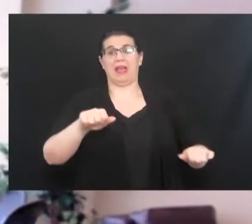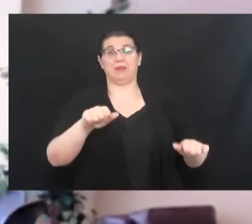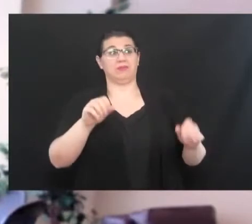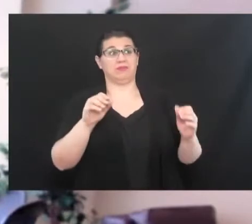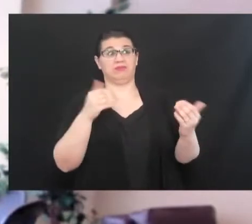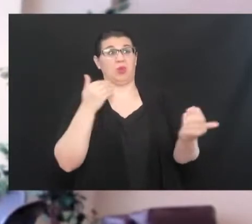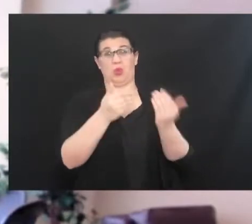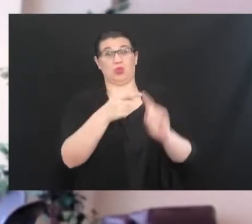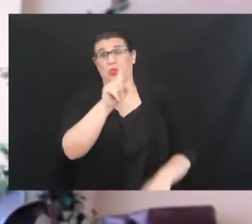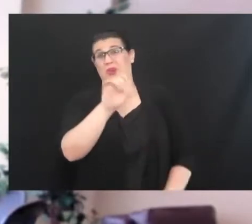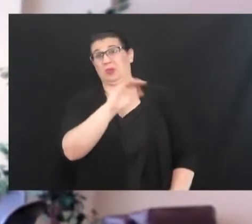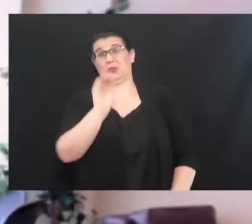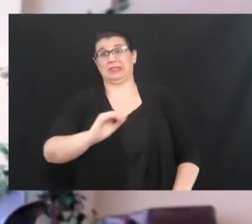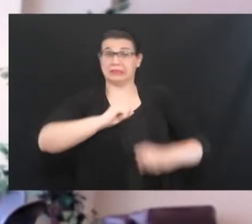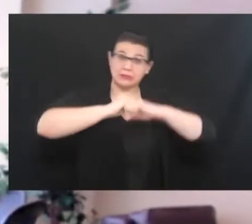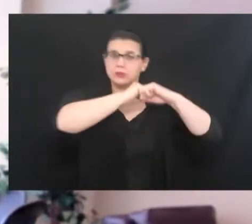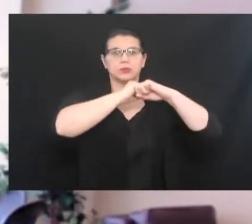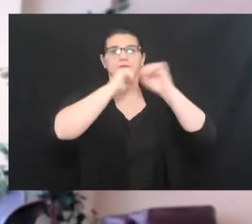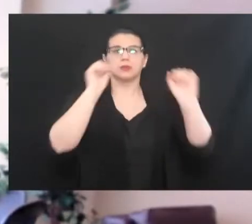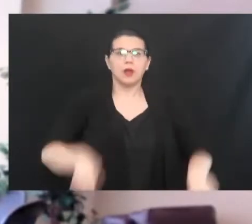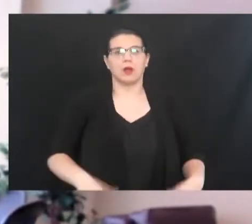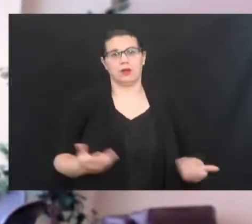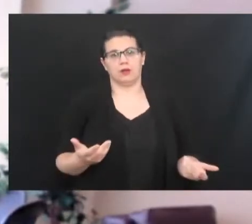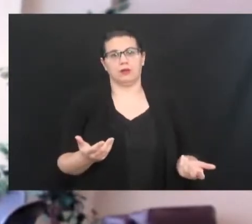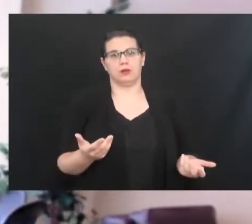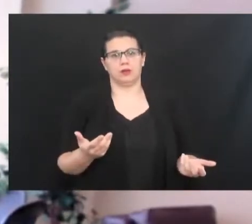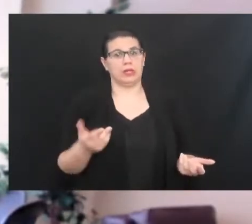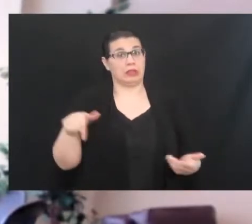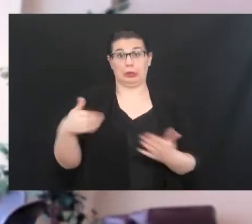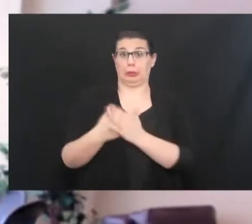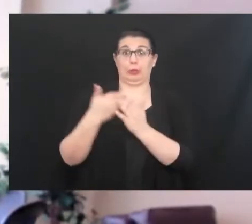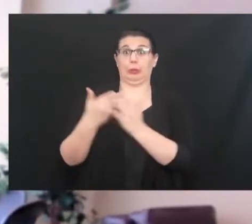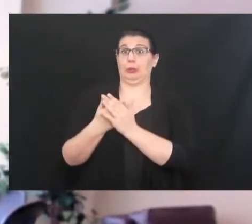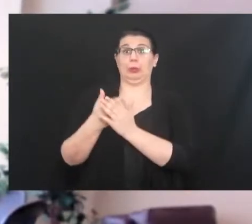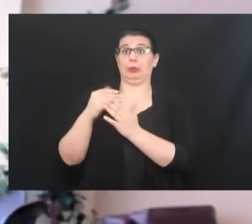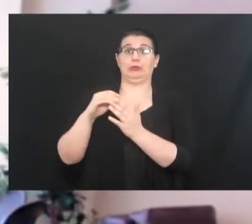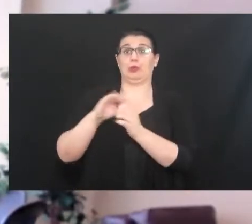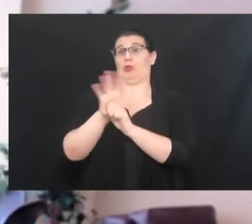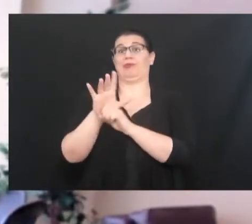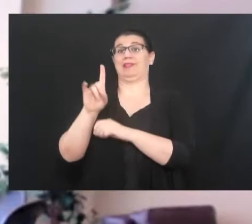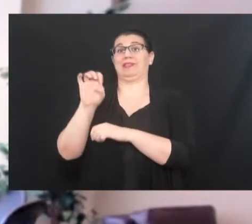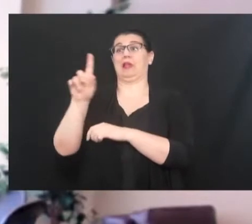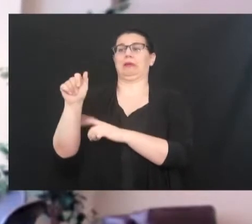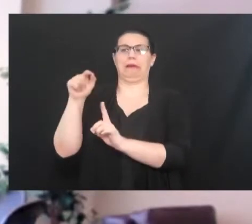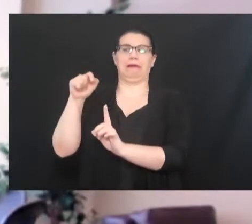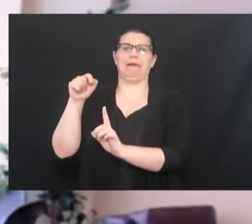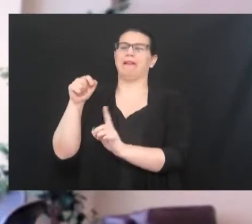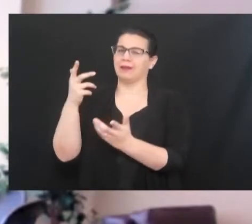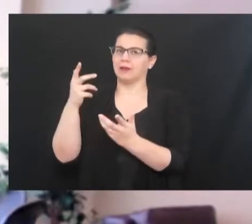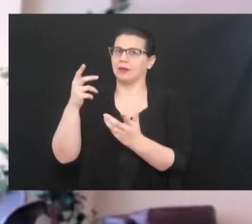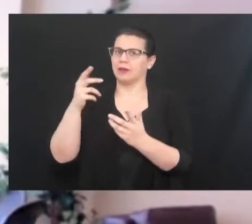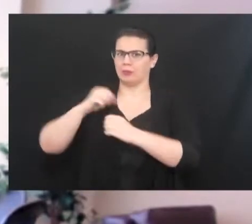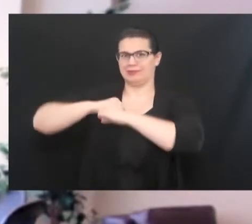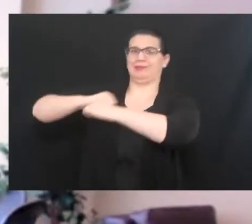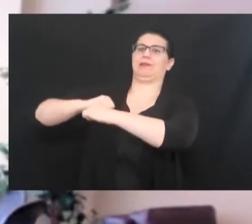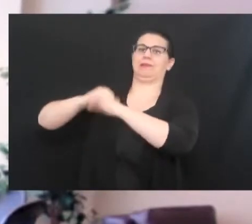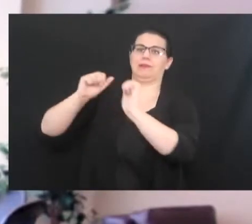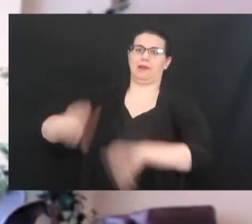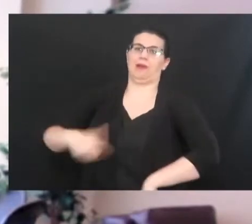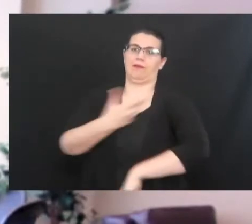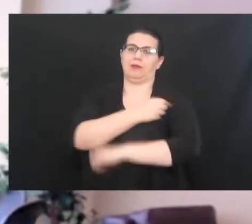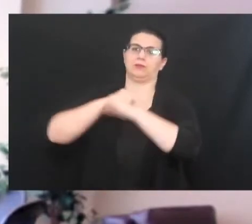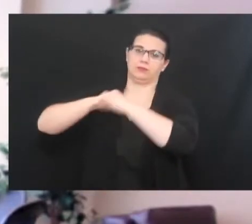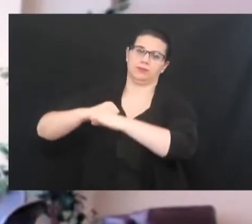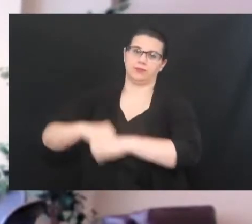this really, really challenging new form of COVID-19. And so as we go forward West